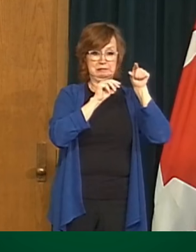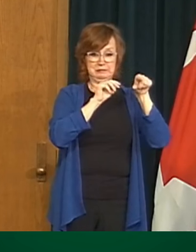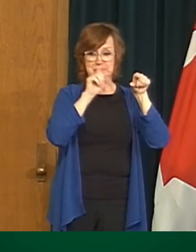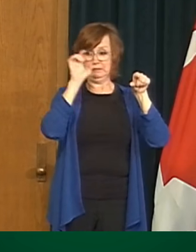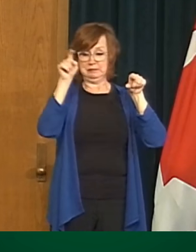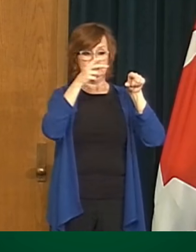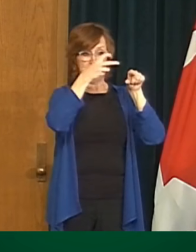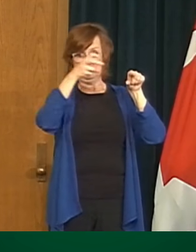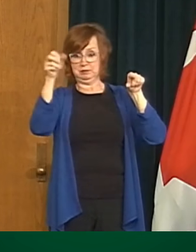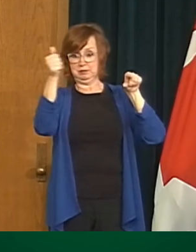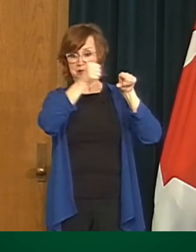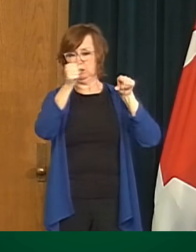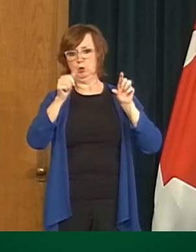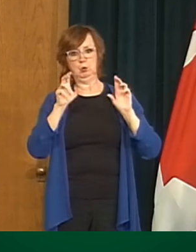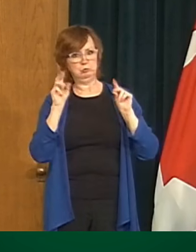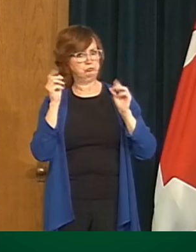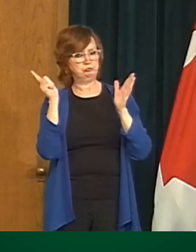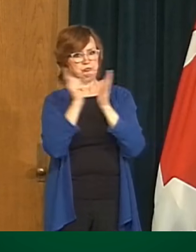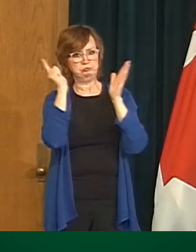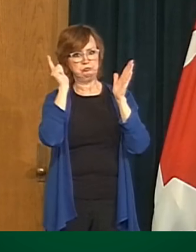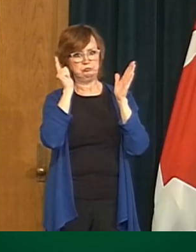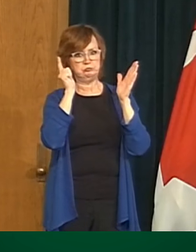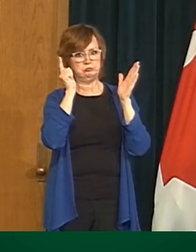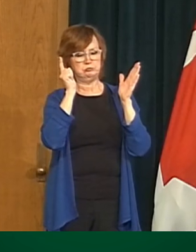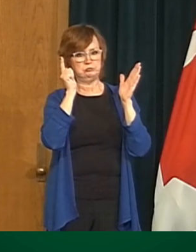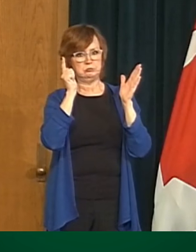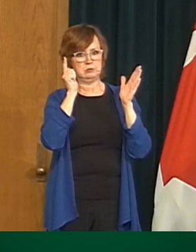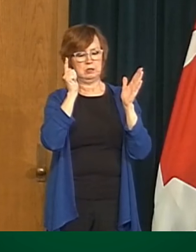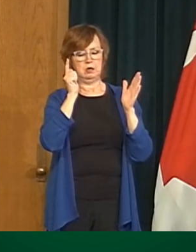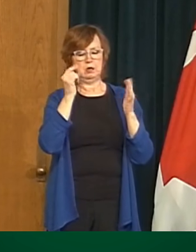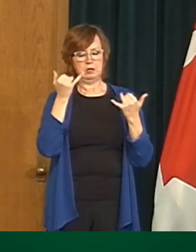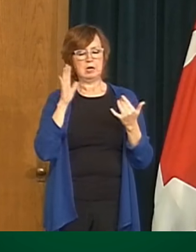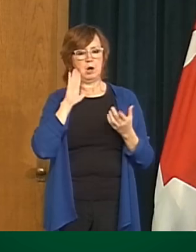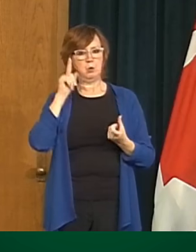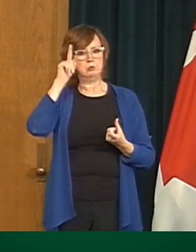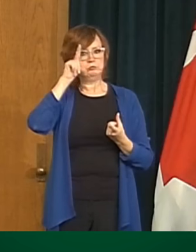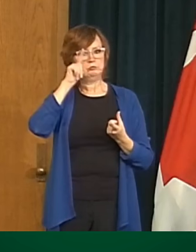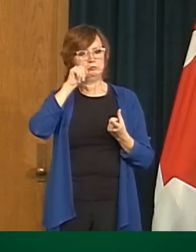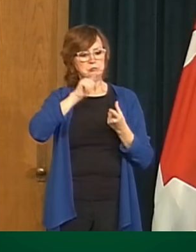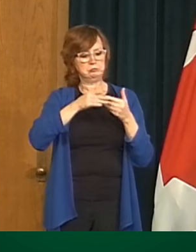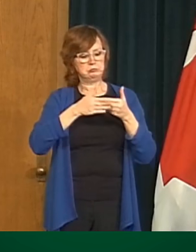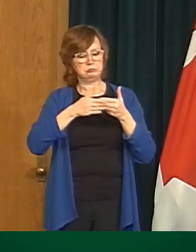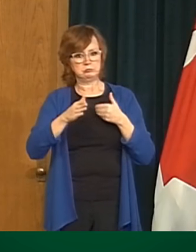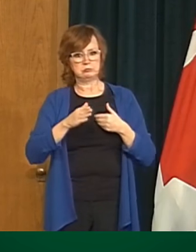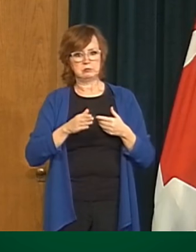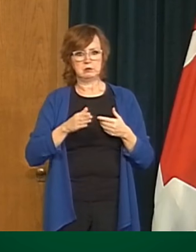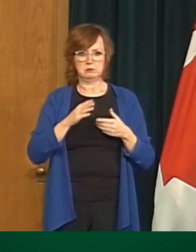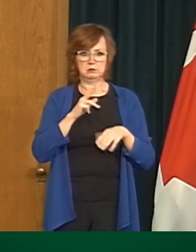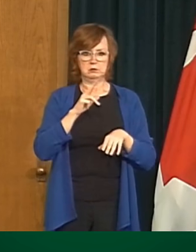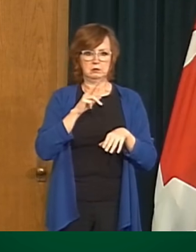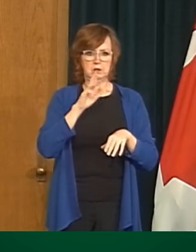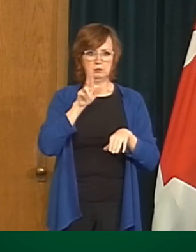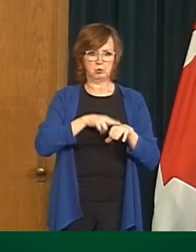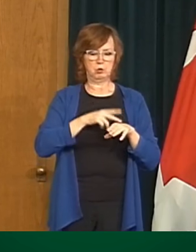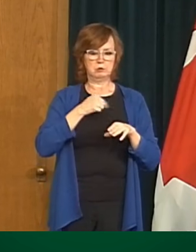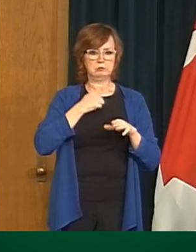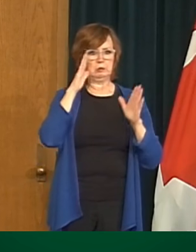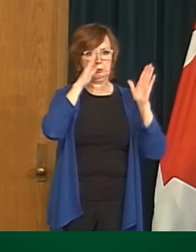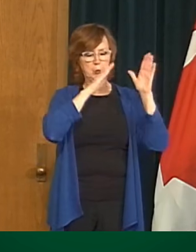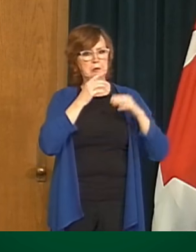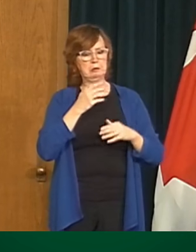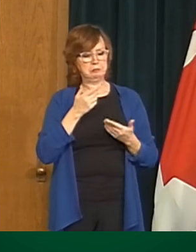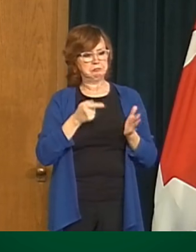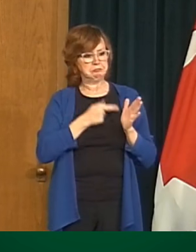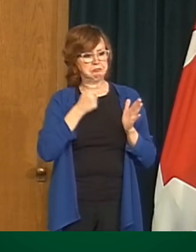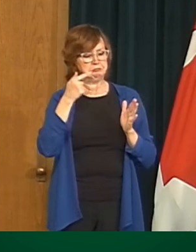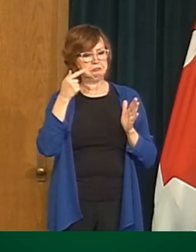north from another area. So, yeah, no, I do have concerns from time to time, but I would also say this about our contact